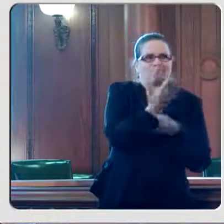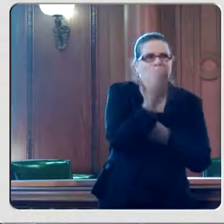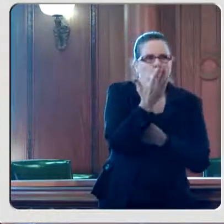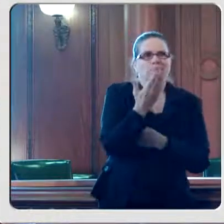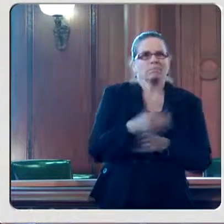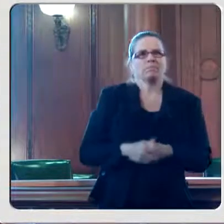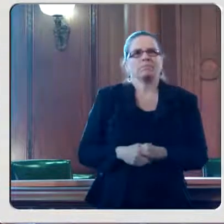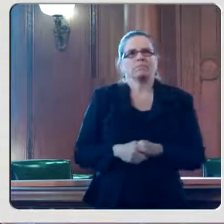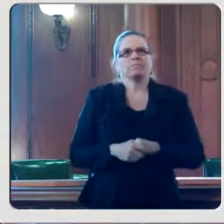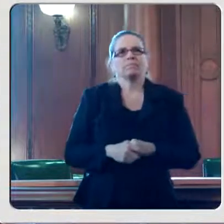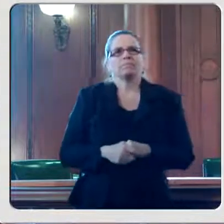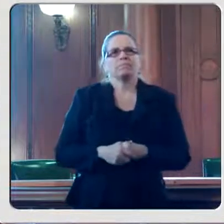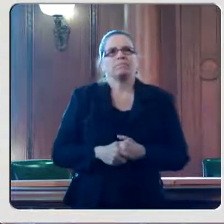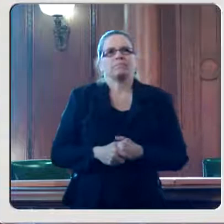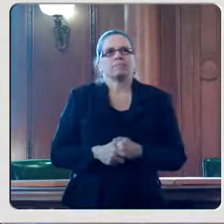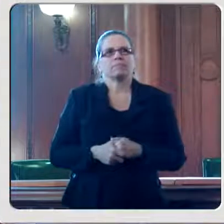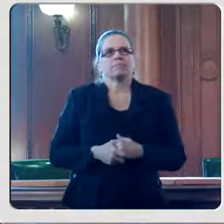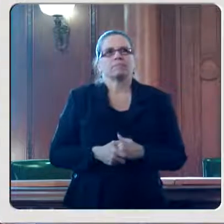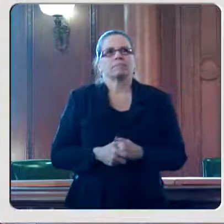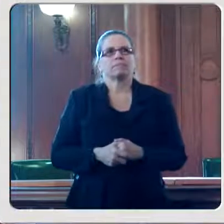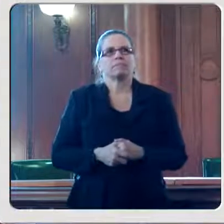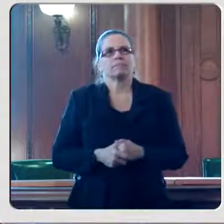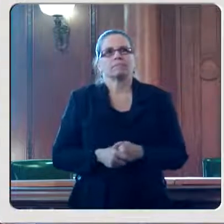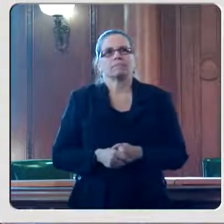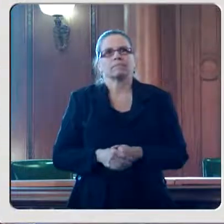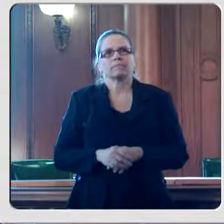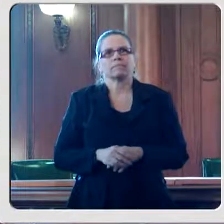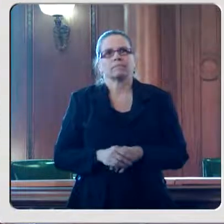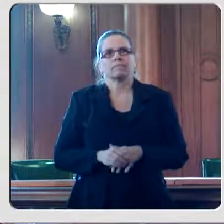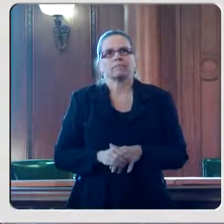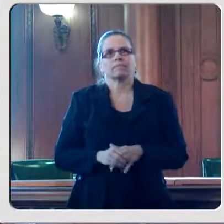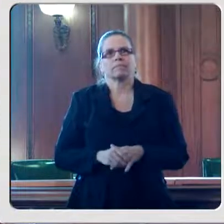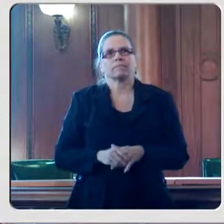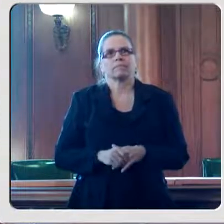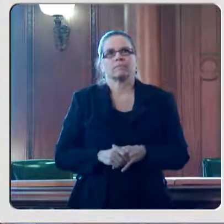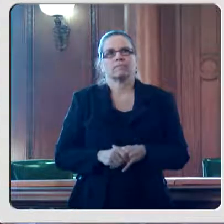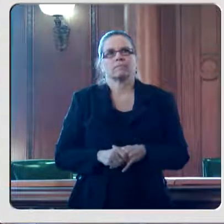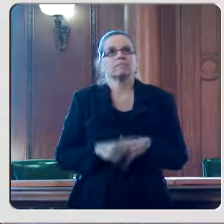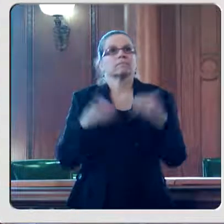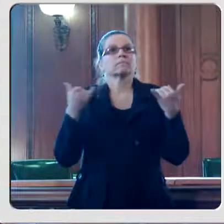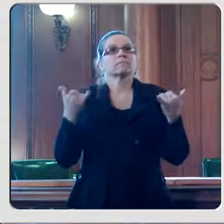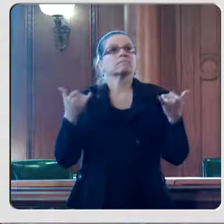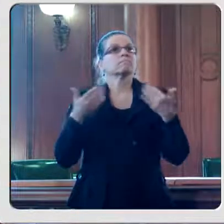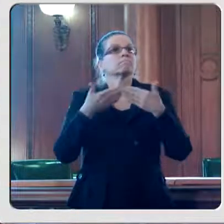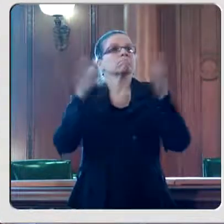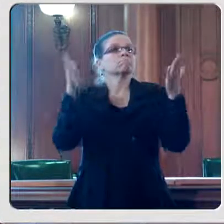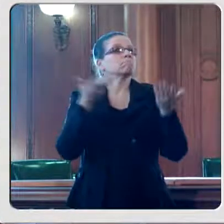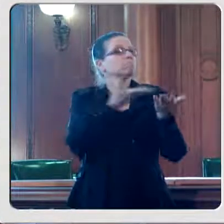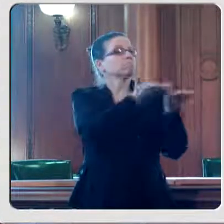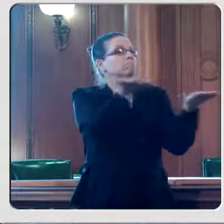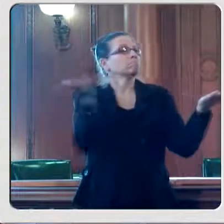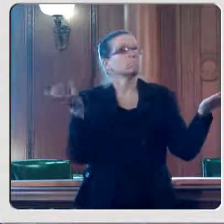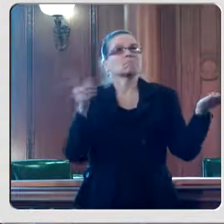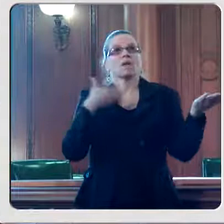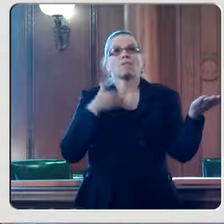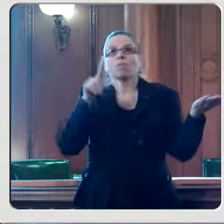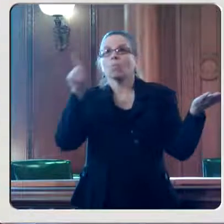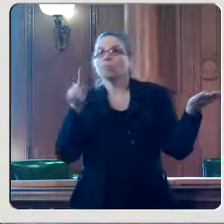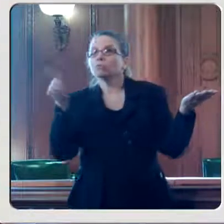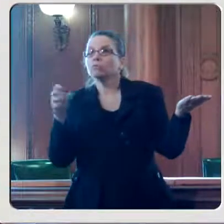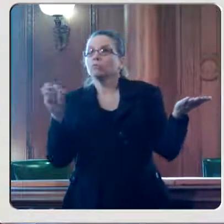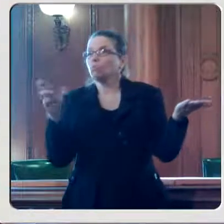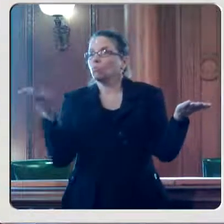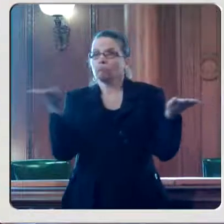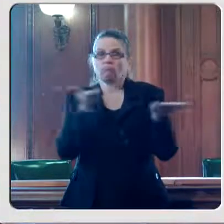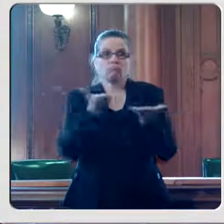and you were updated earlier in my presentation. With that, I'll open it up. Any questions or comments pertaining to my